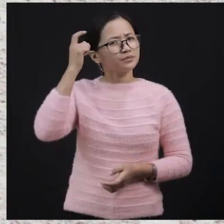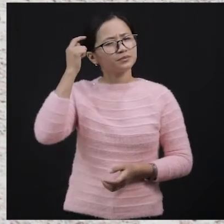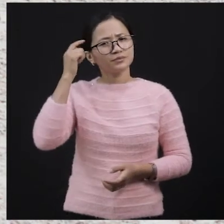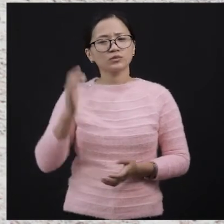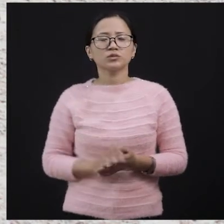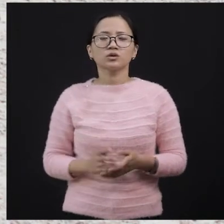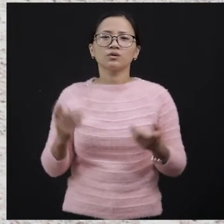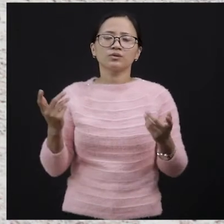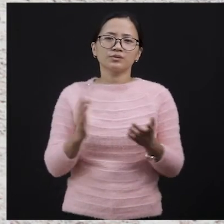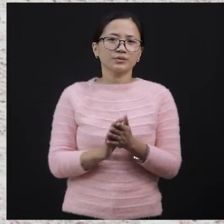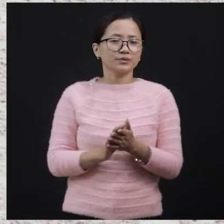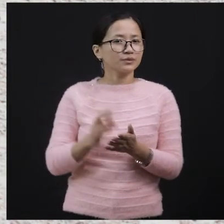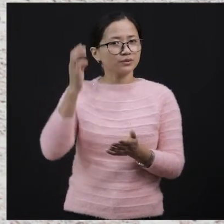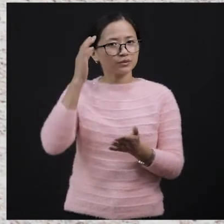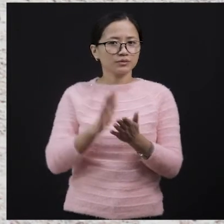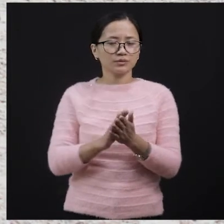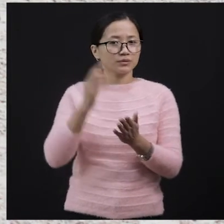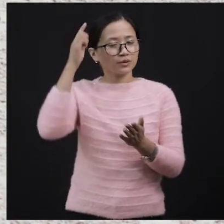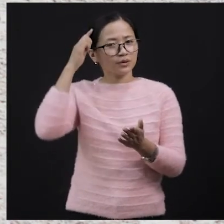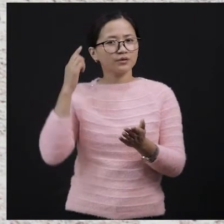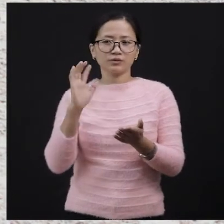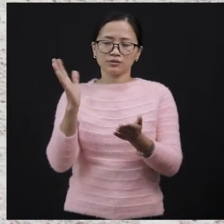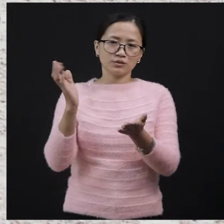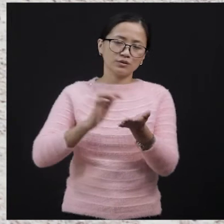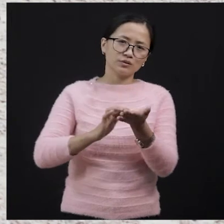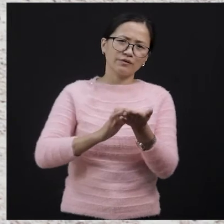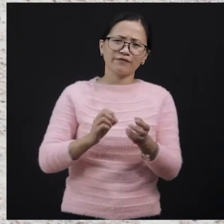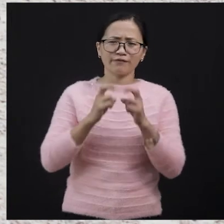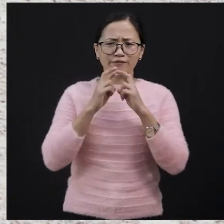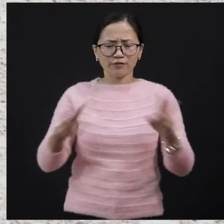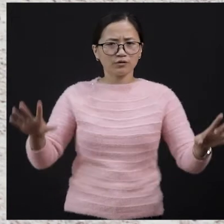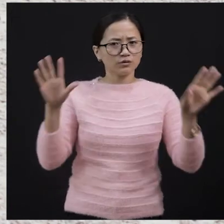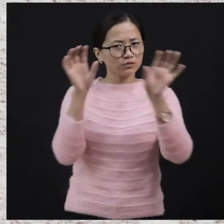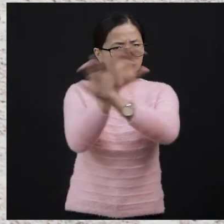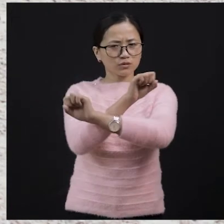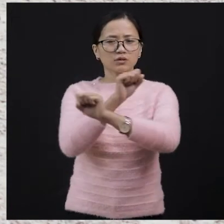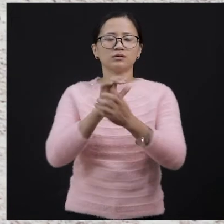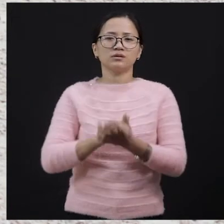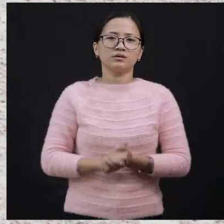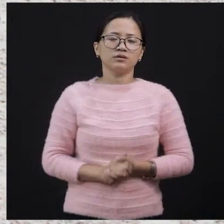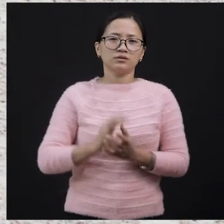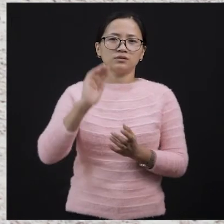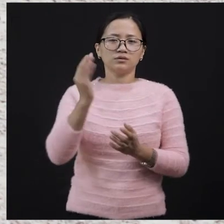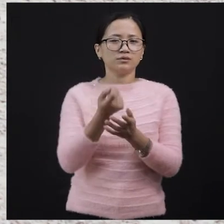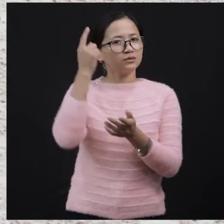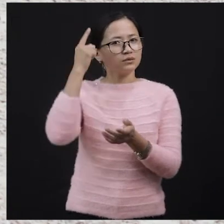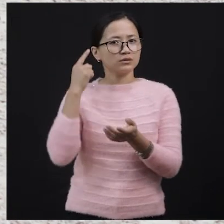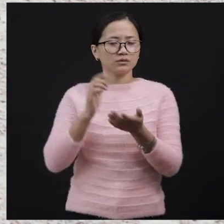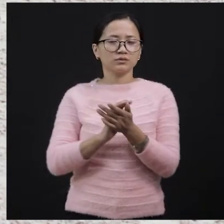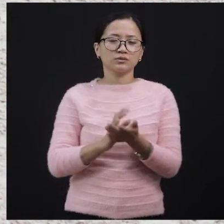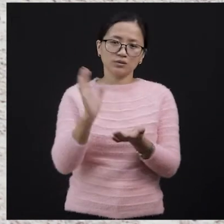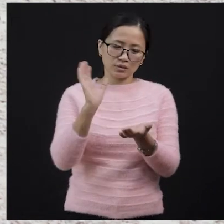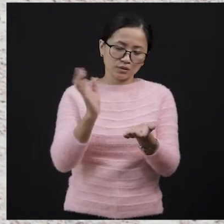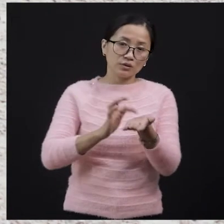notice shadows also? Some shadows are very dark, right? Now some shadows are very